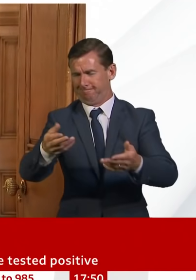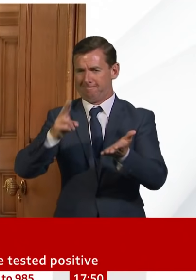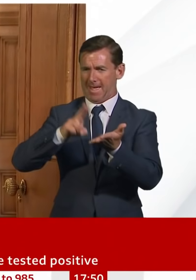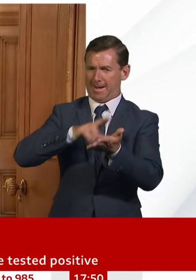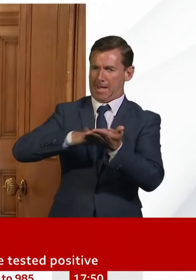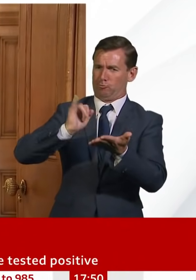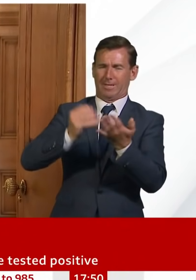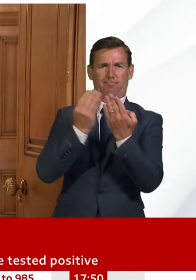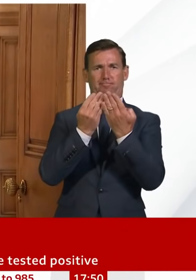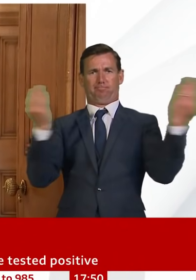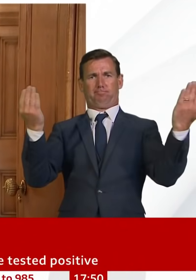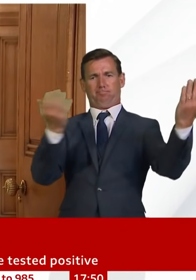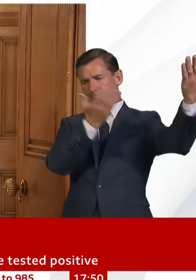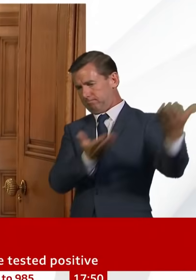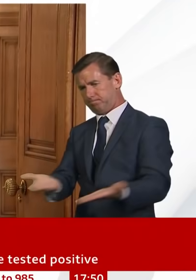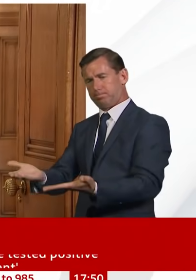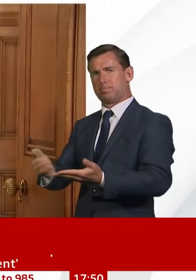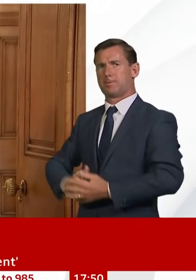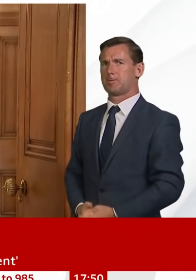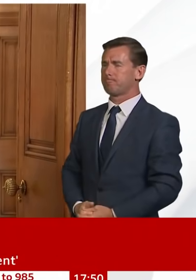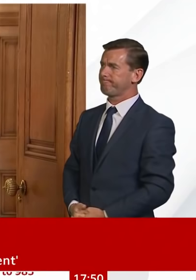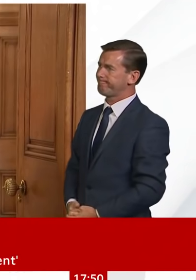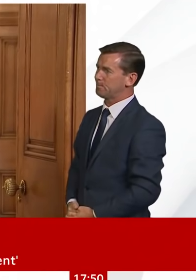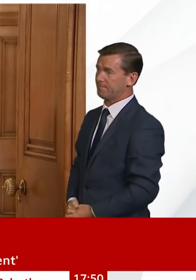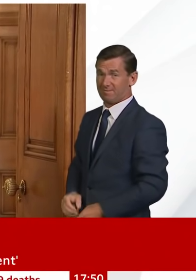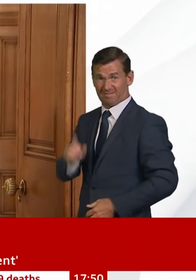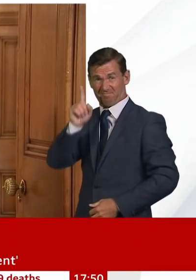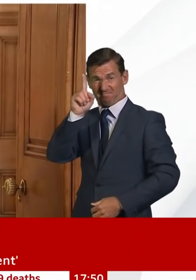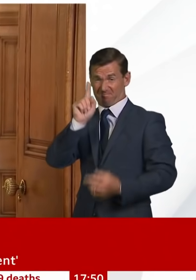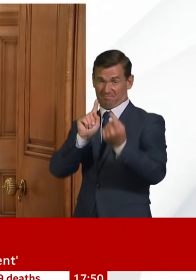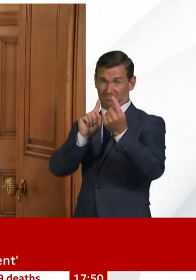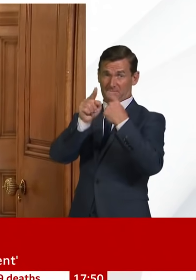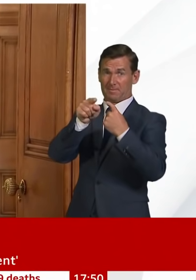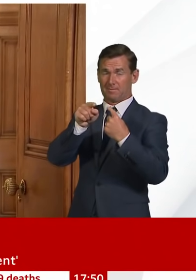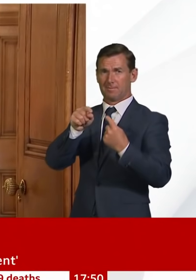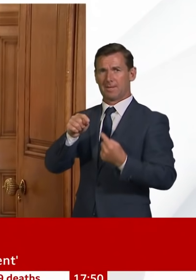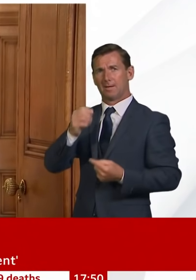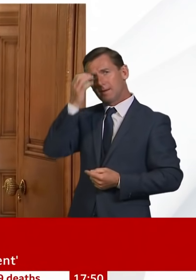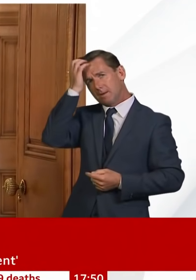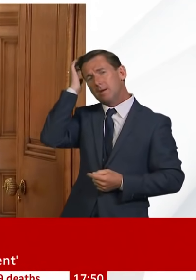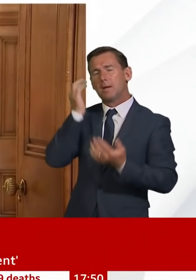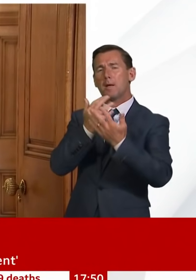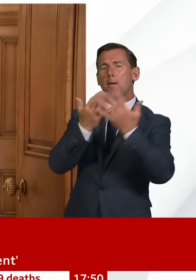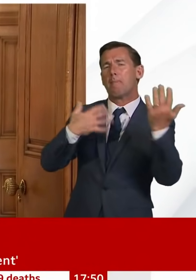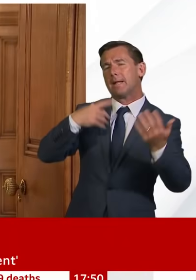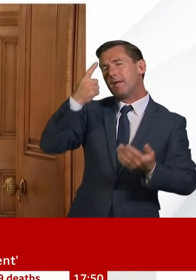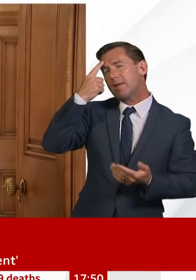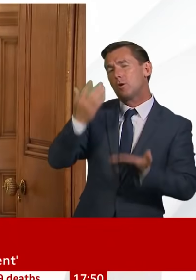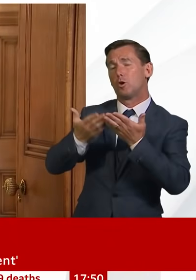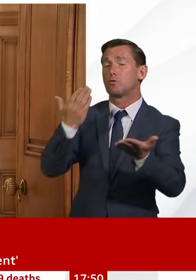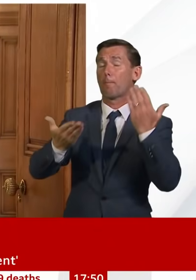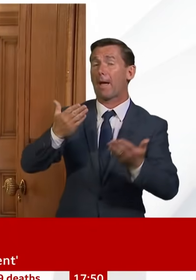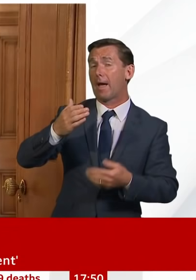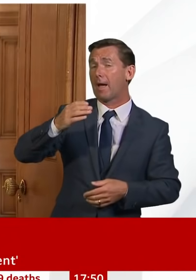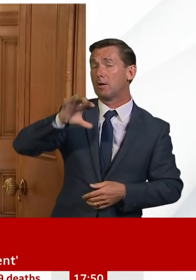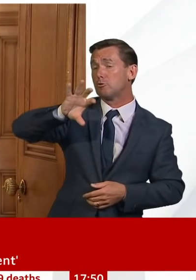it. If I could just come back, I think a lot of people would say that Germany is a comparably sized country